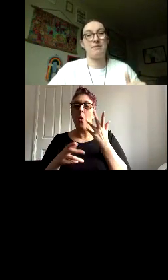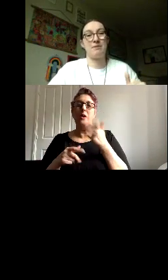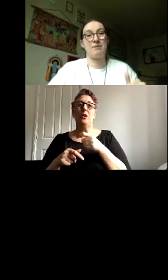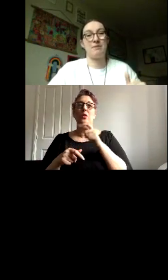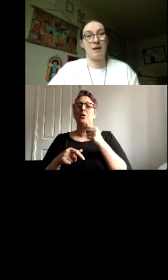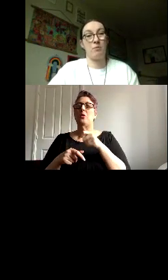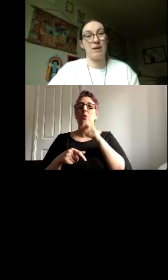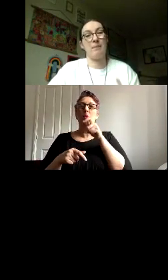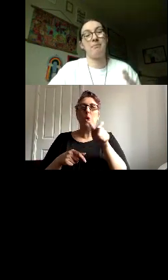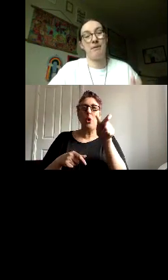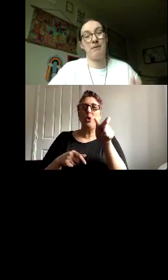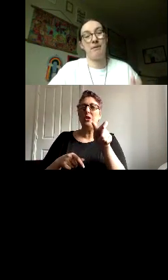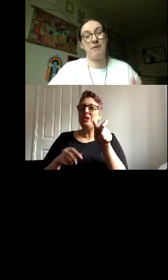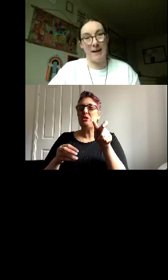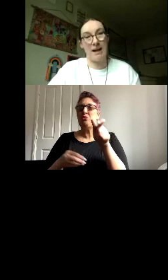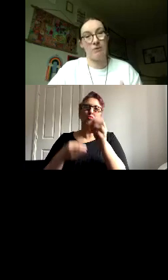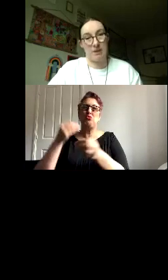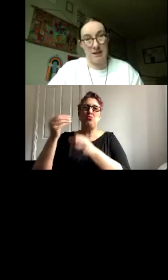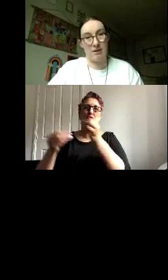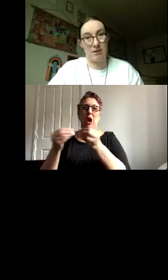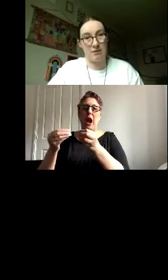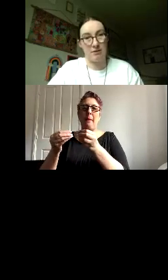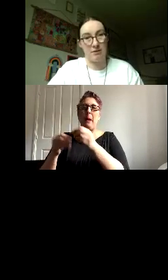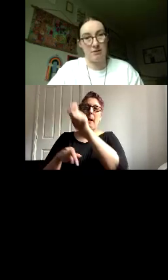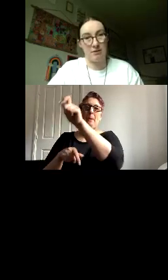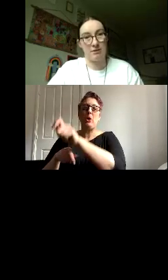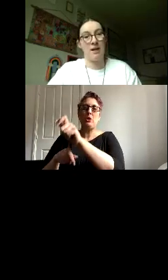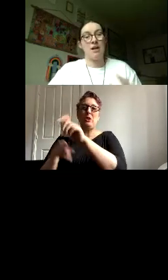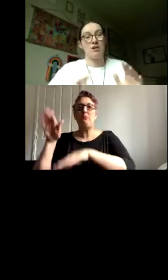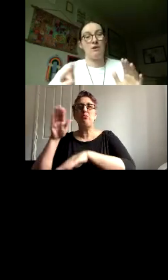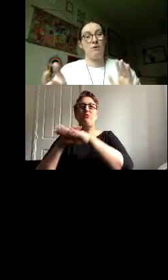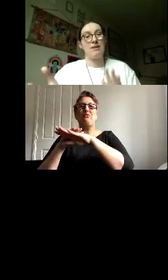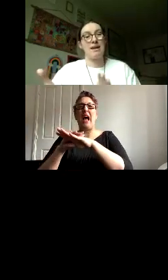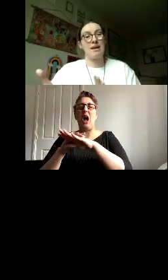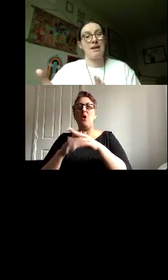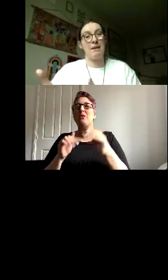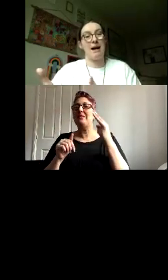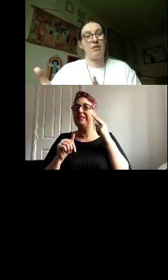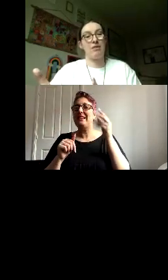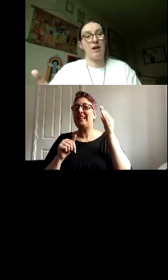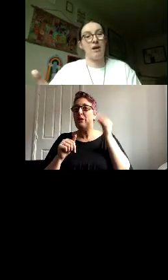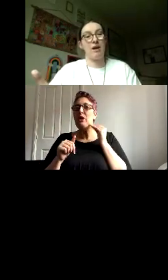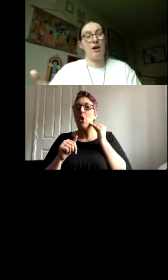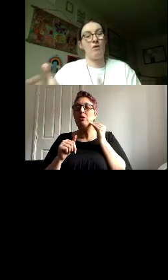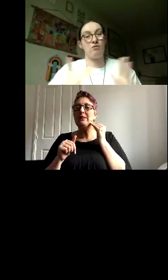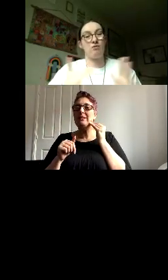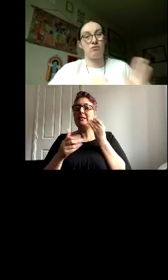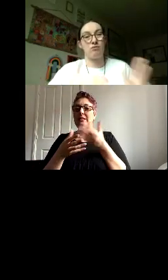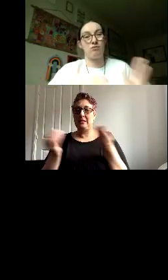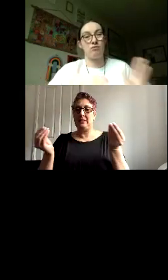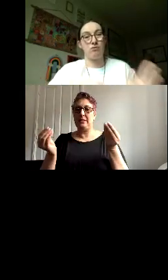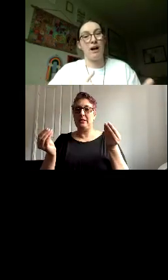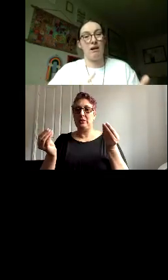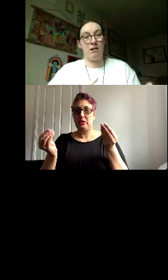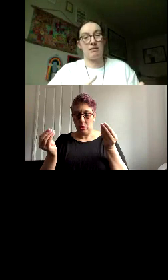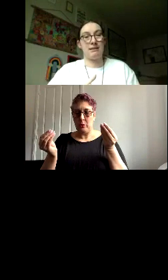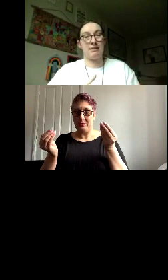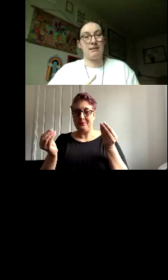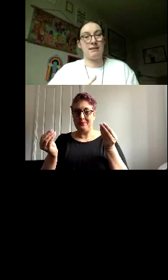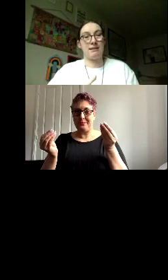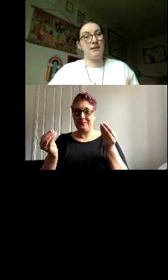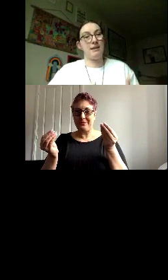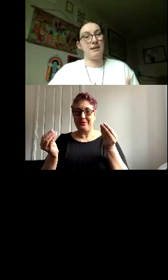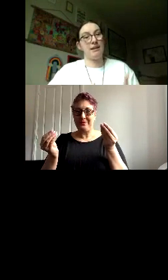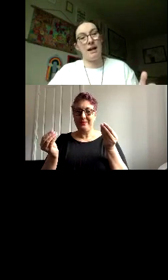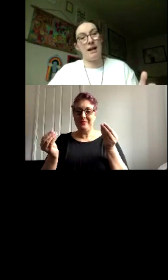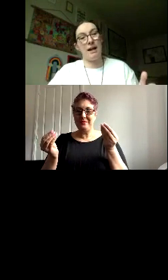describe someone with a profound hearing loss. So if we think about the right answers then, and I said right at the start of my